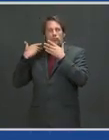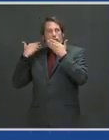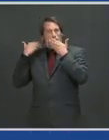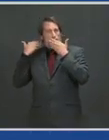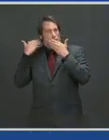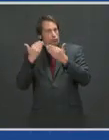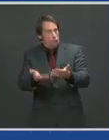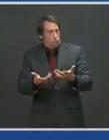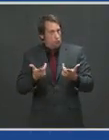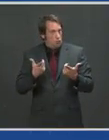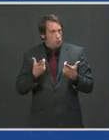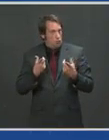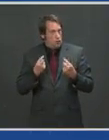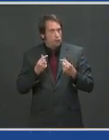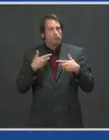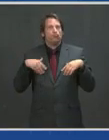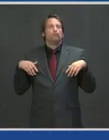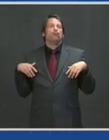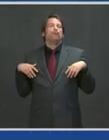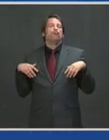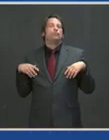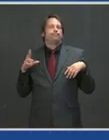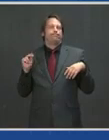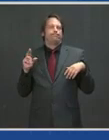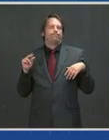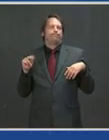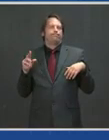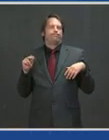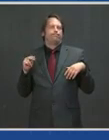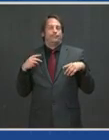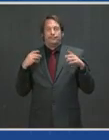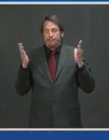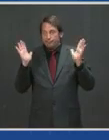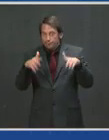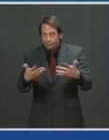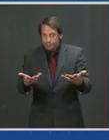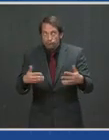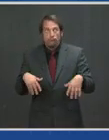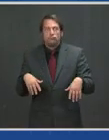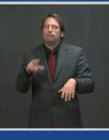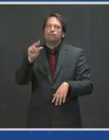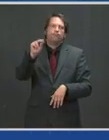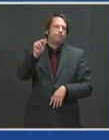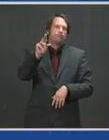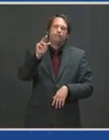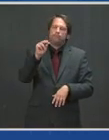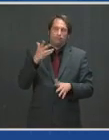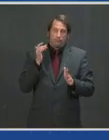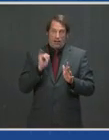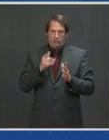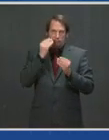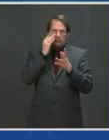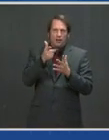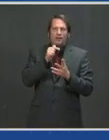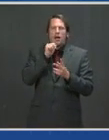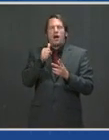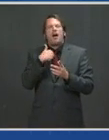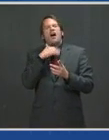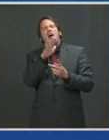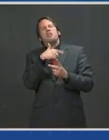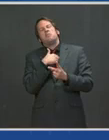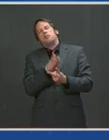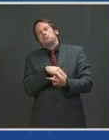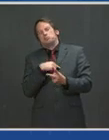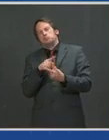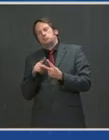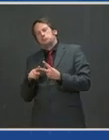nothing. Inaction simply is not an option. Now, since I announced this